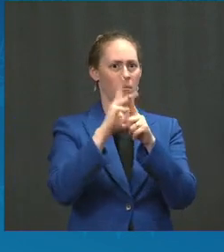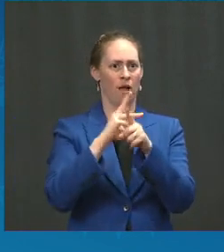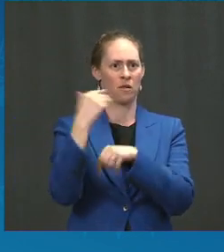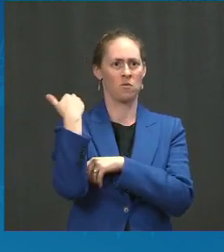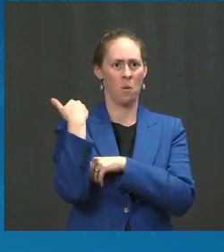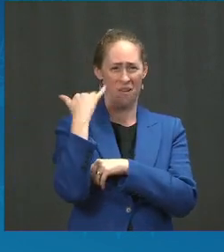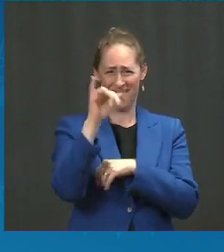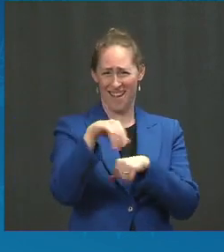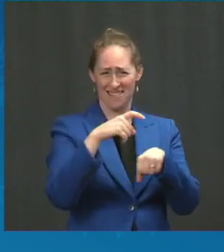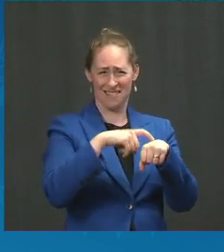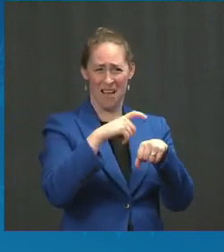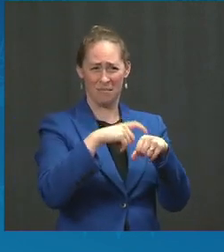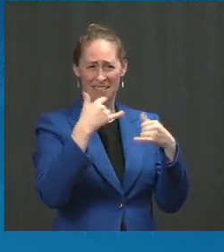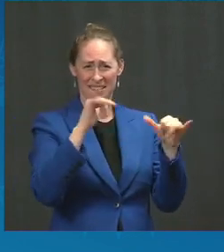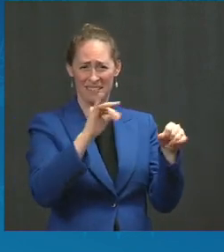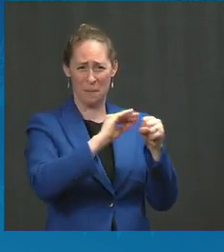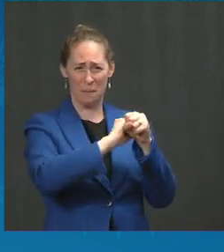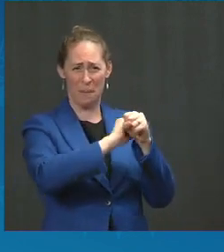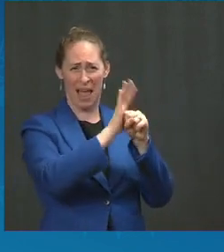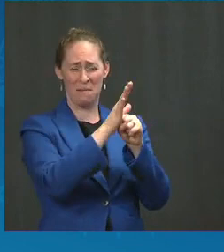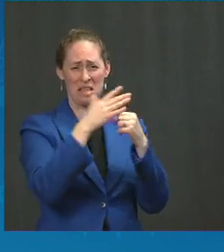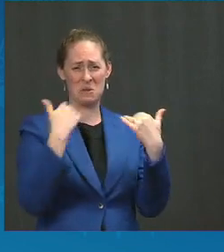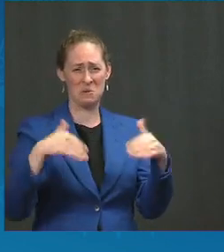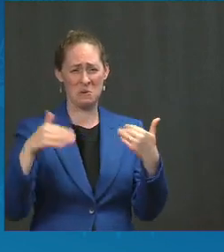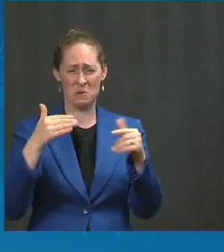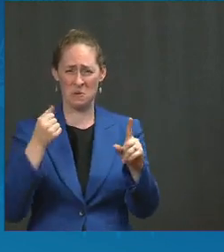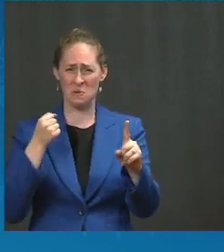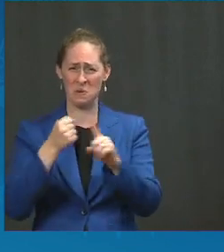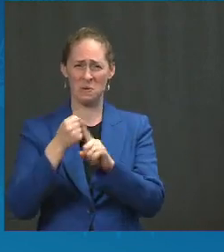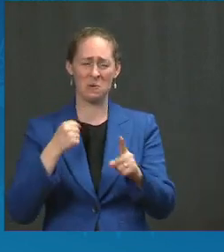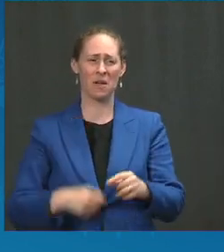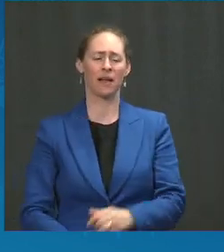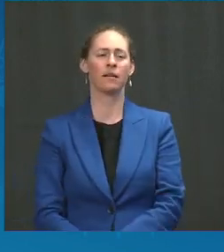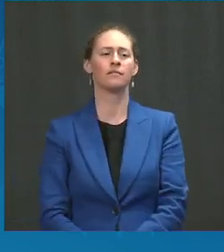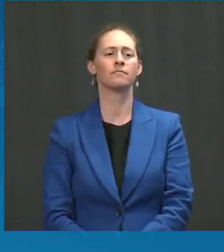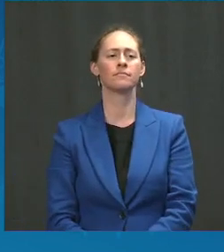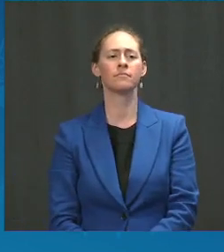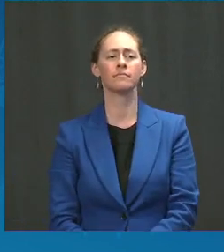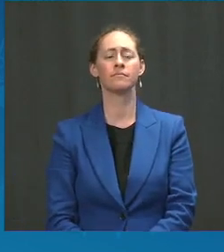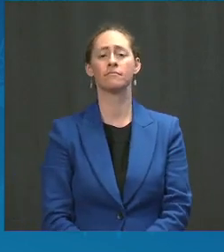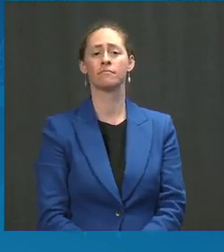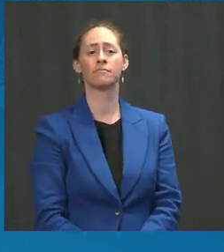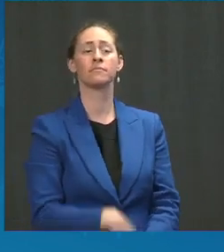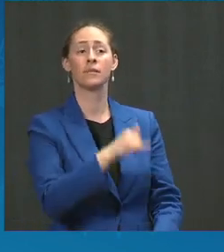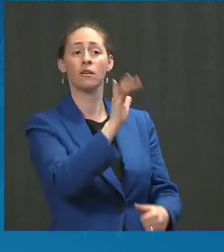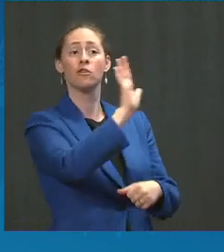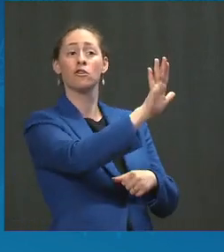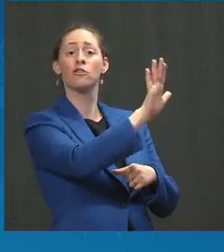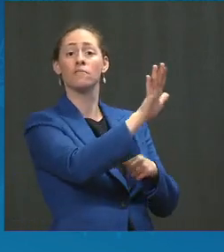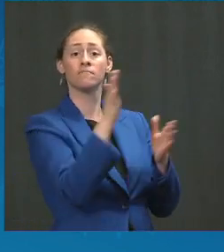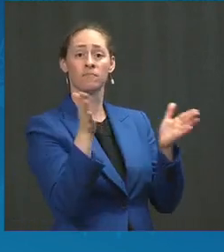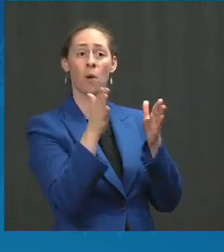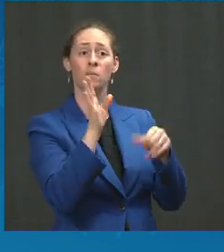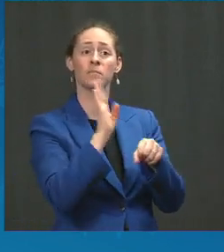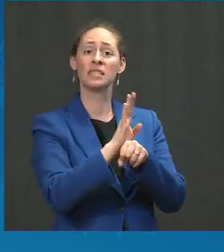the effects of the pandemic. And her small business is a place that people could